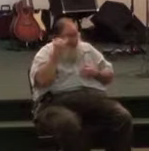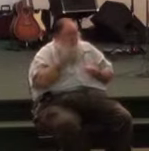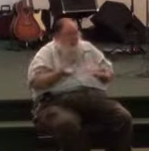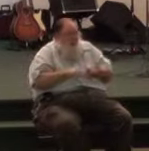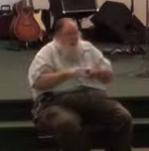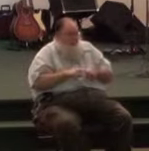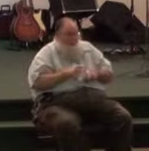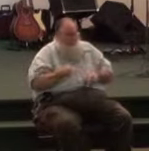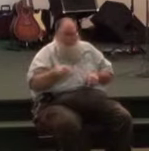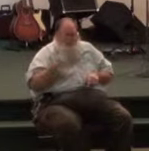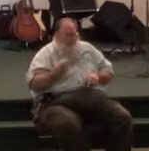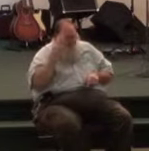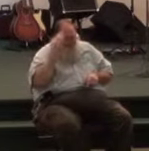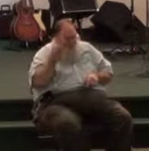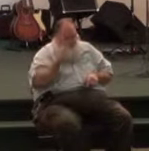knows, he's blind.